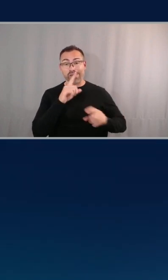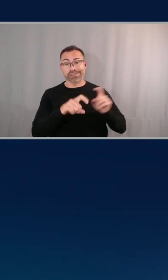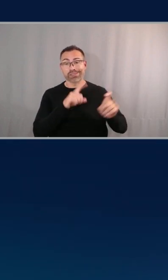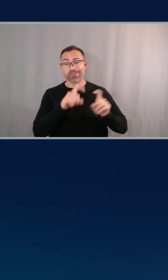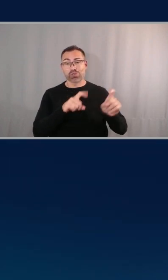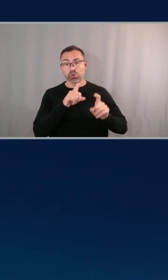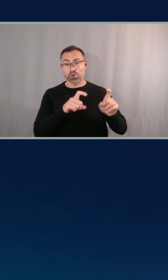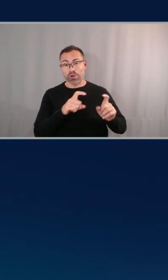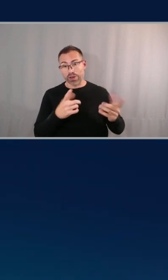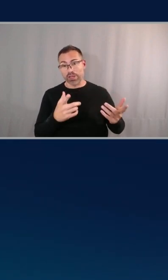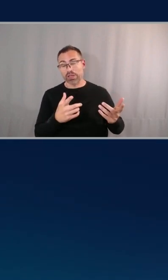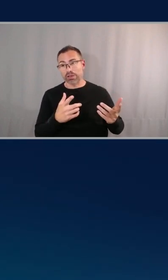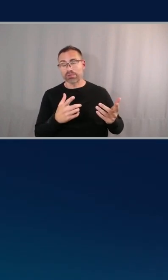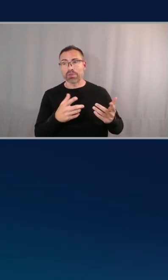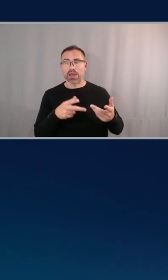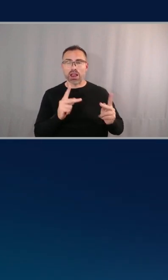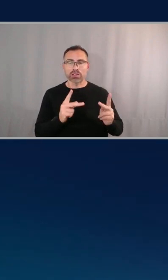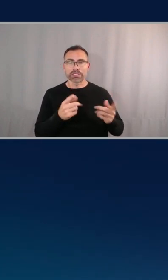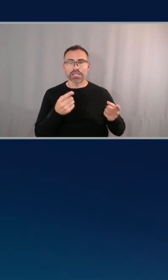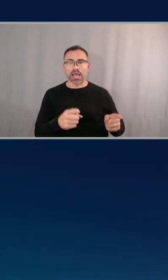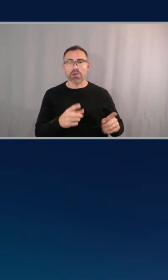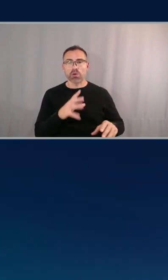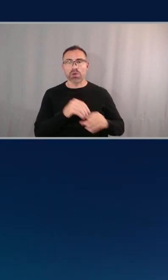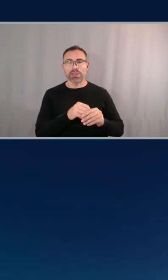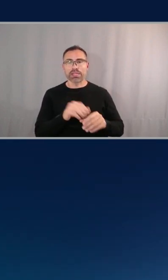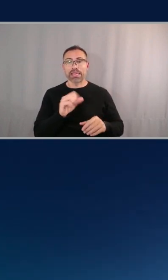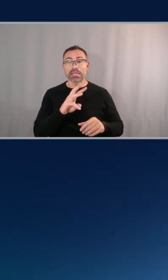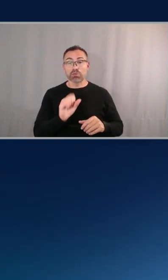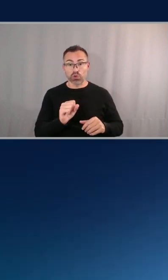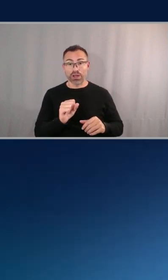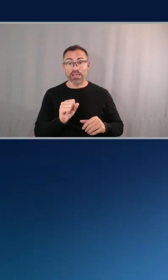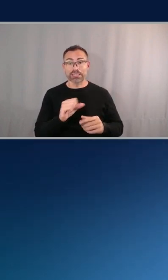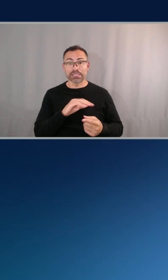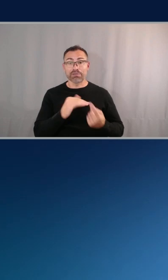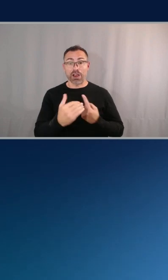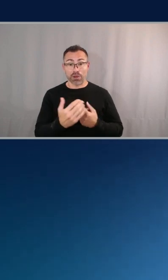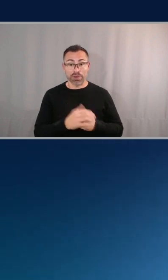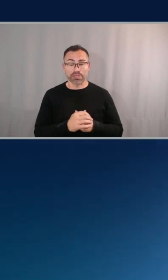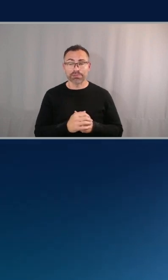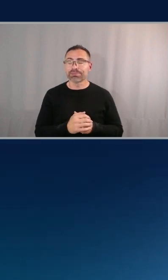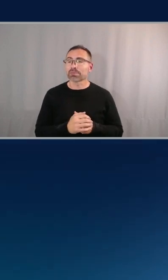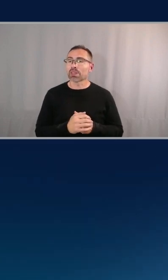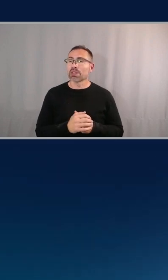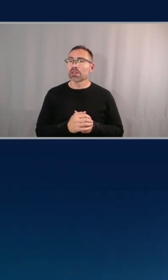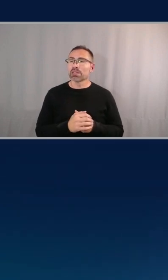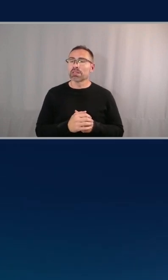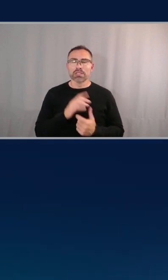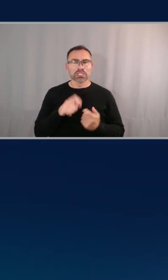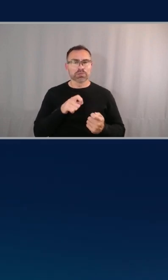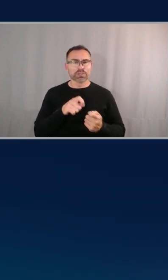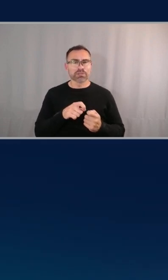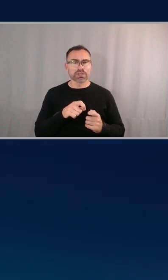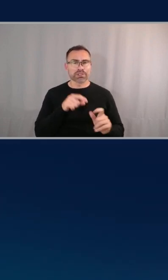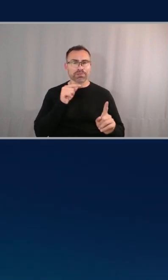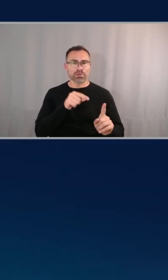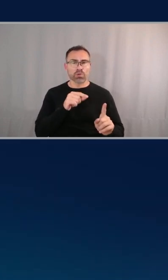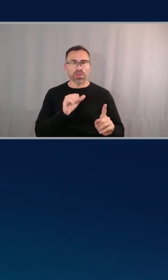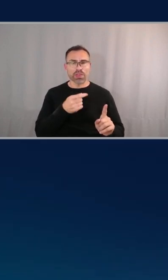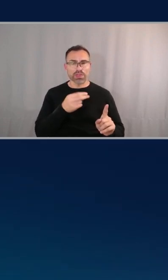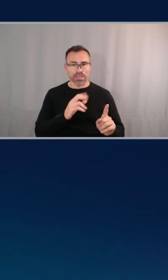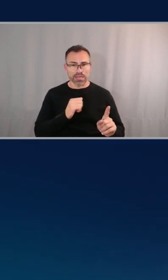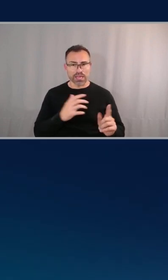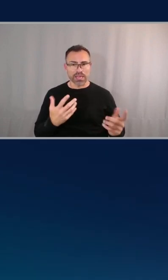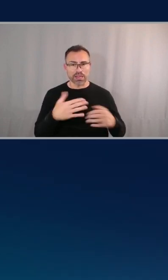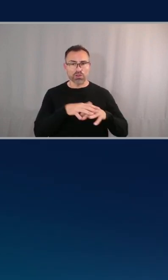to do that in the AWS environment, right? So, and specifically with Athena and the integration that we've